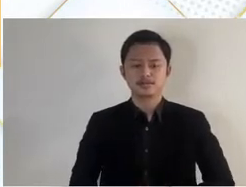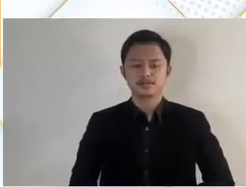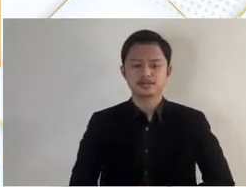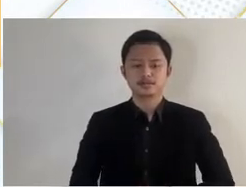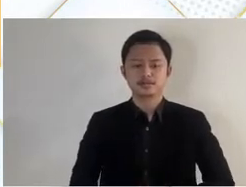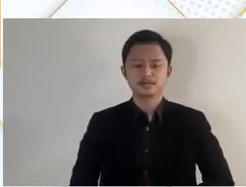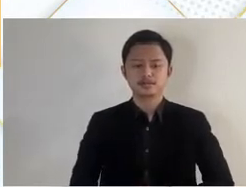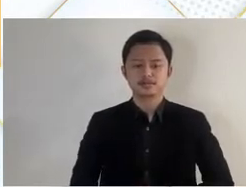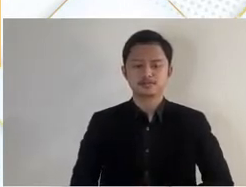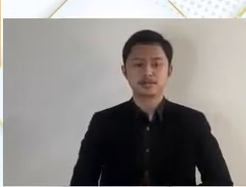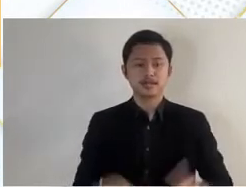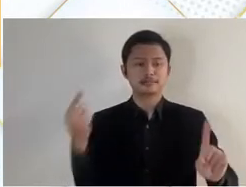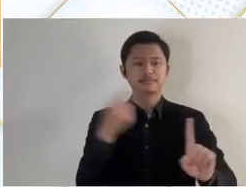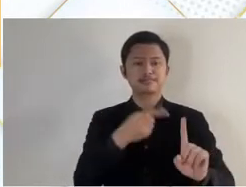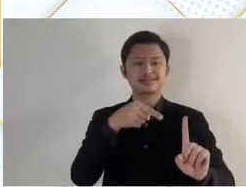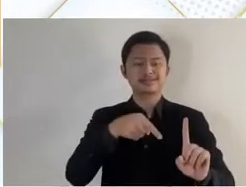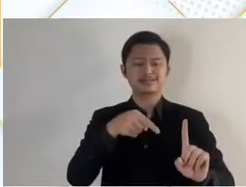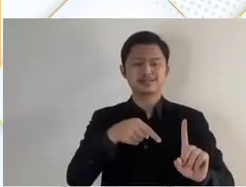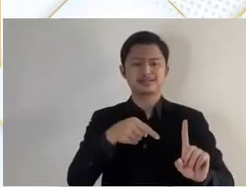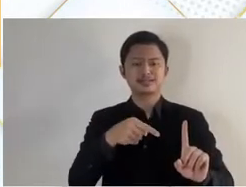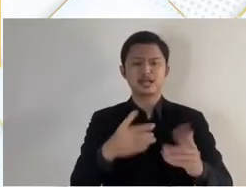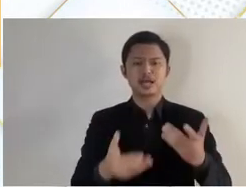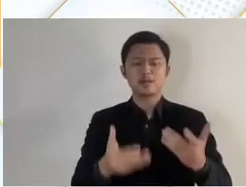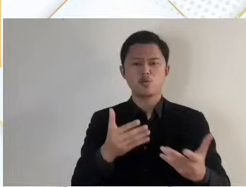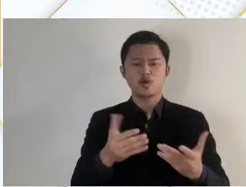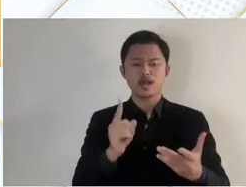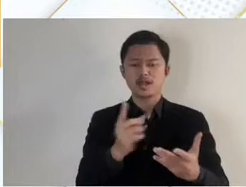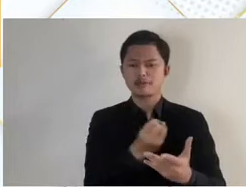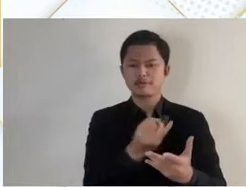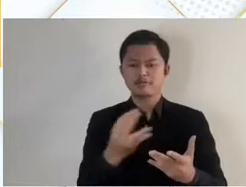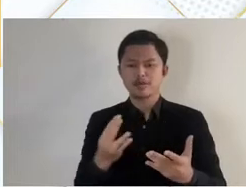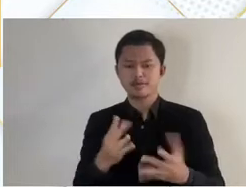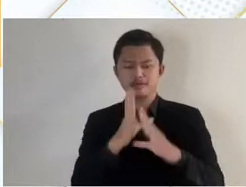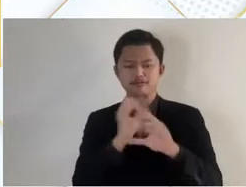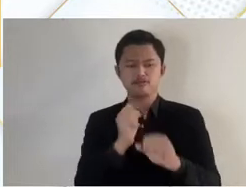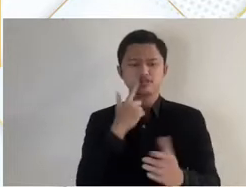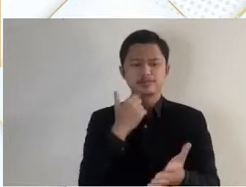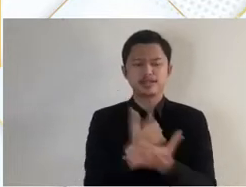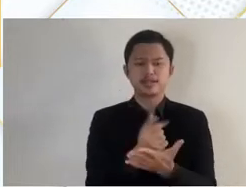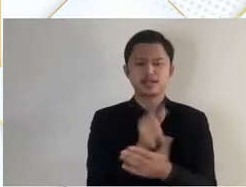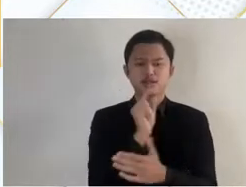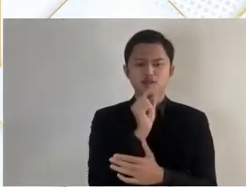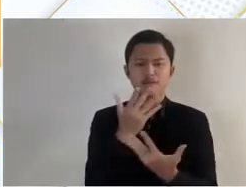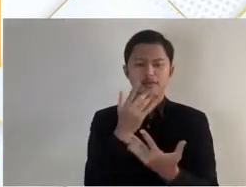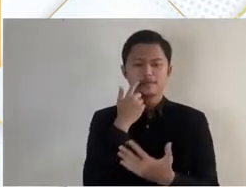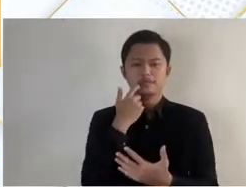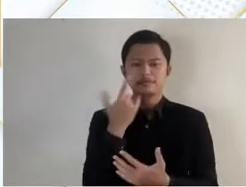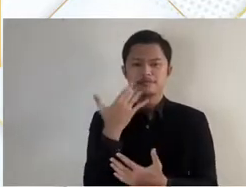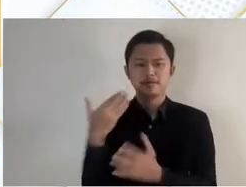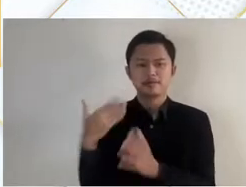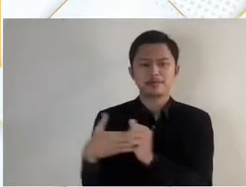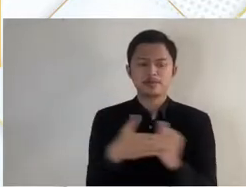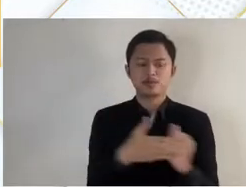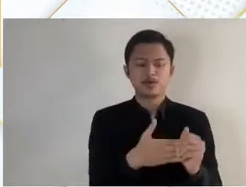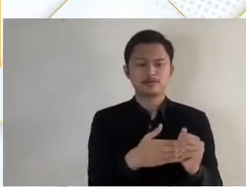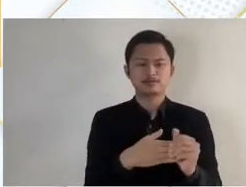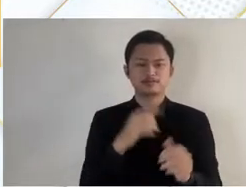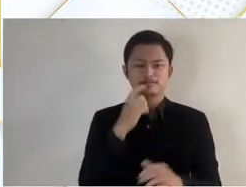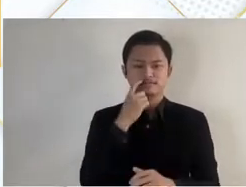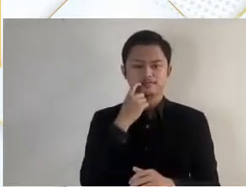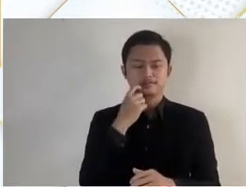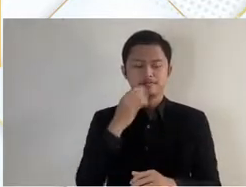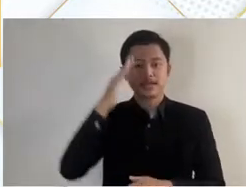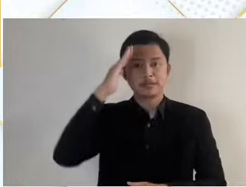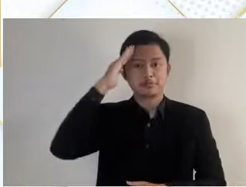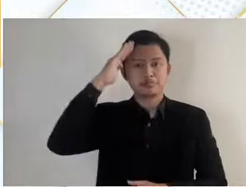In all these missions, I have been in appointments ranging from a platoon commander commanding a squad of 30 men